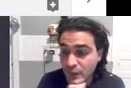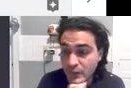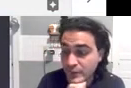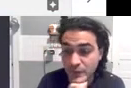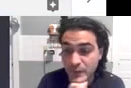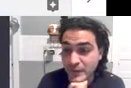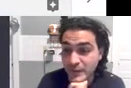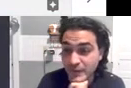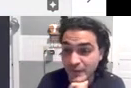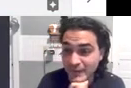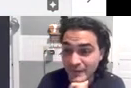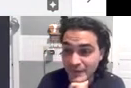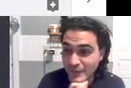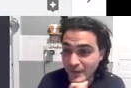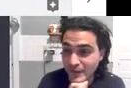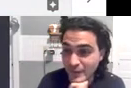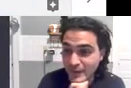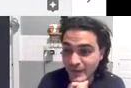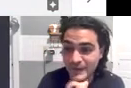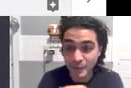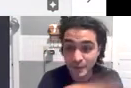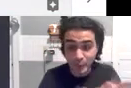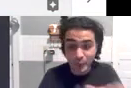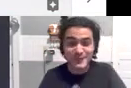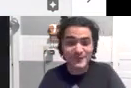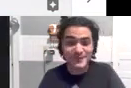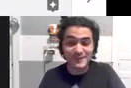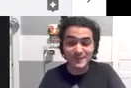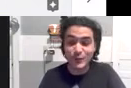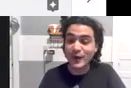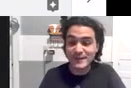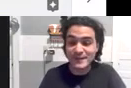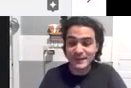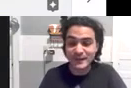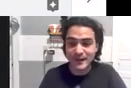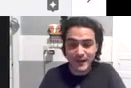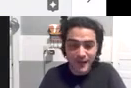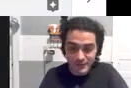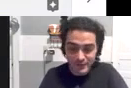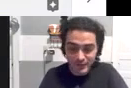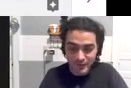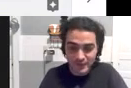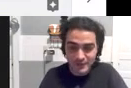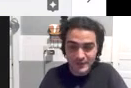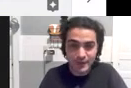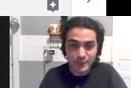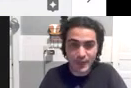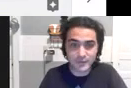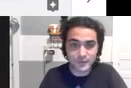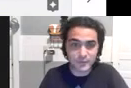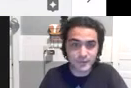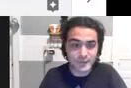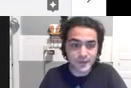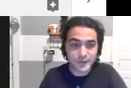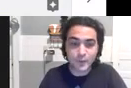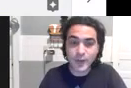I'm taking all ideas right now, even if they are, like the purpose of this is we are going to see, and obviously some of these